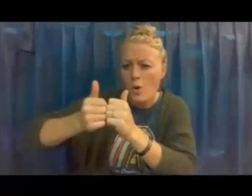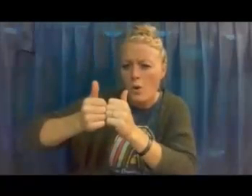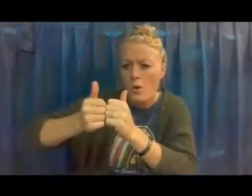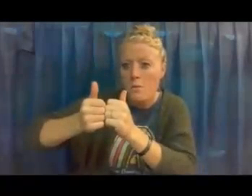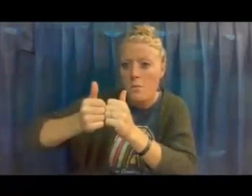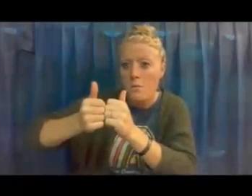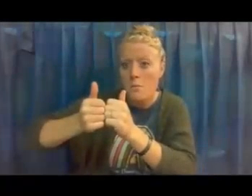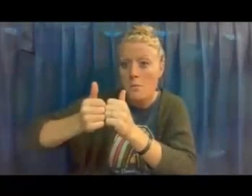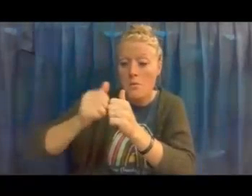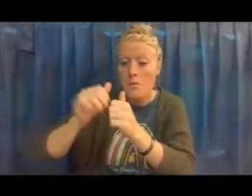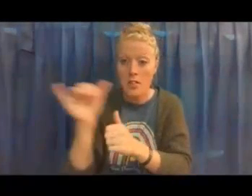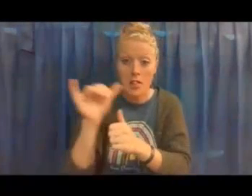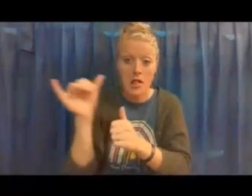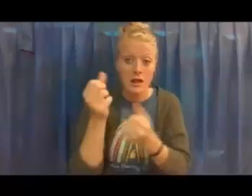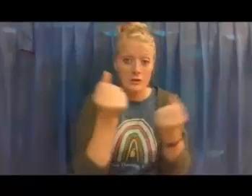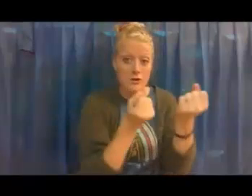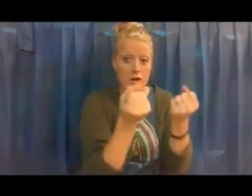How do you stop?